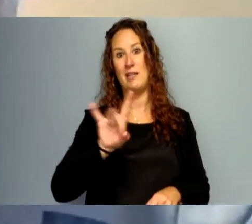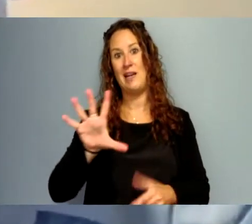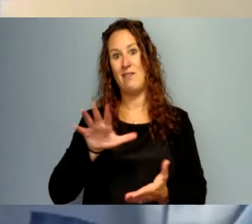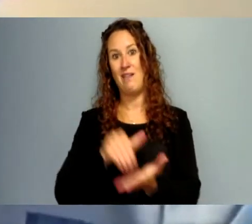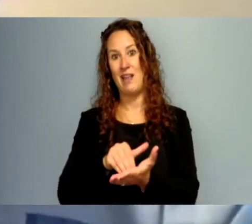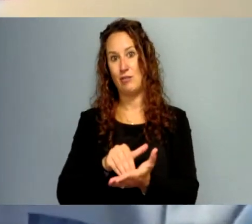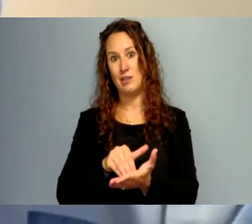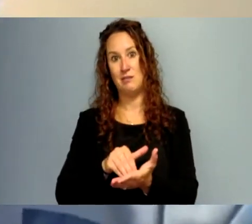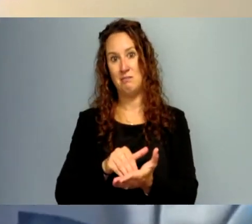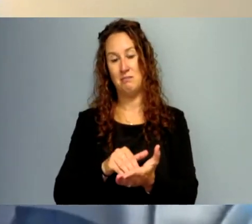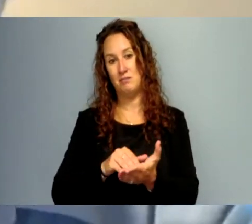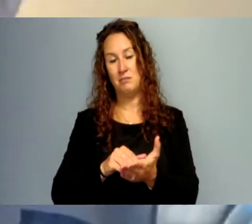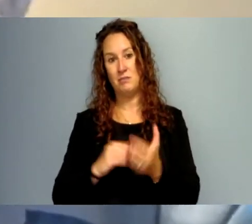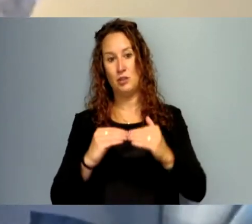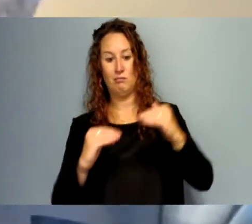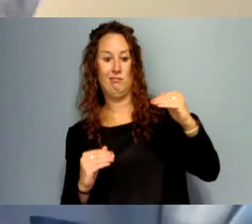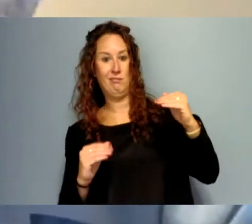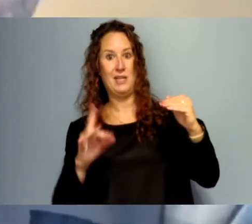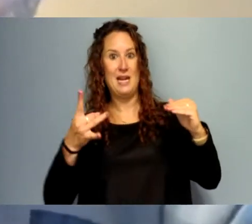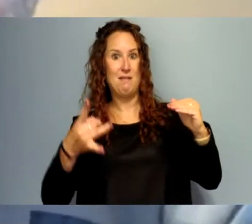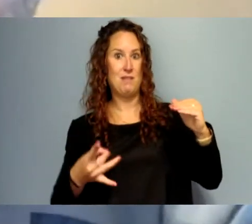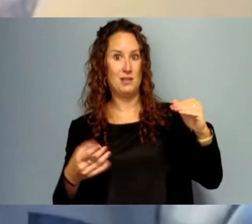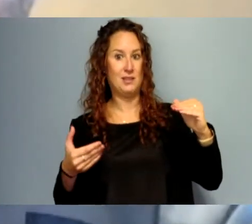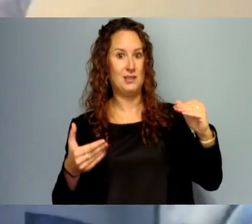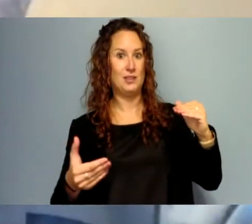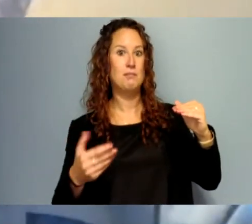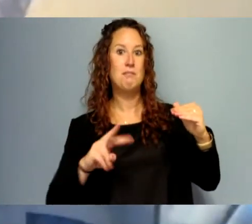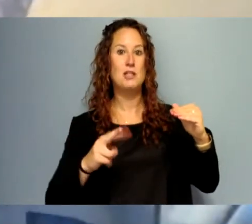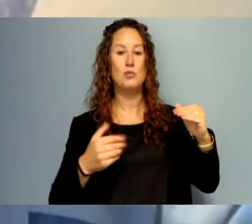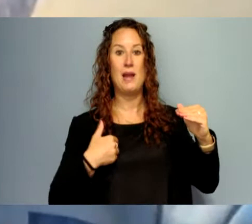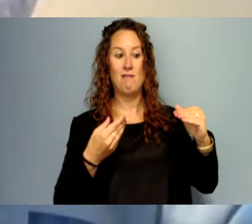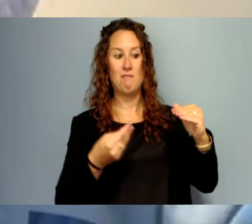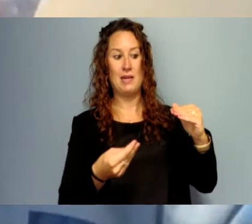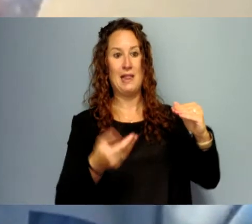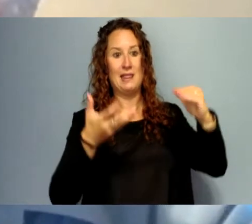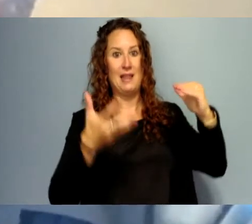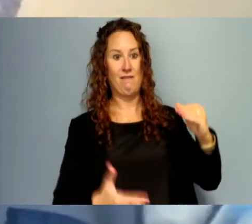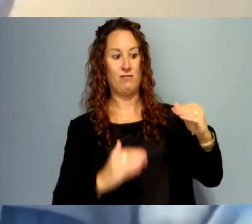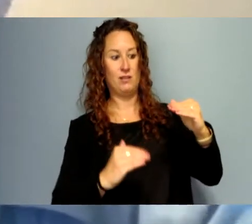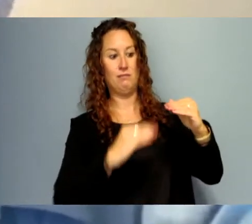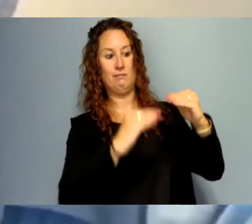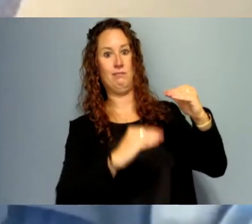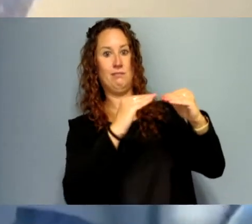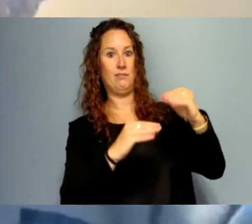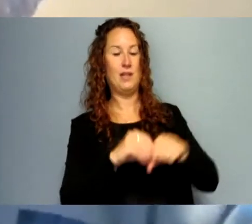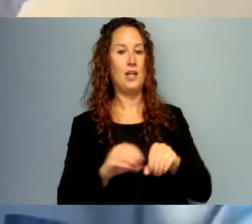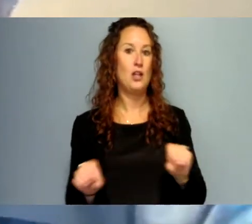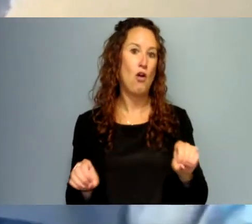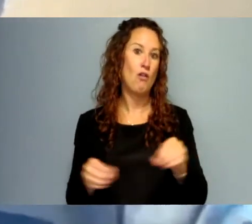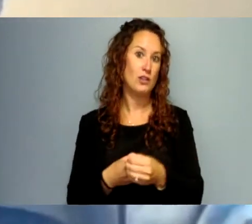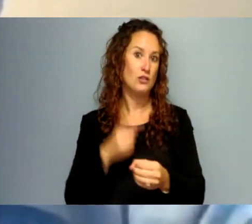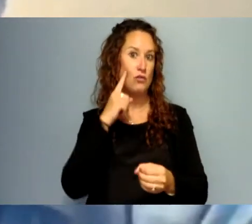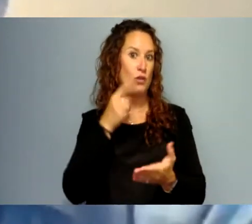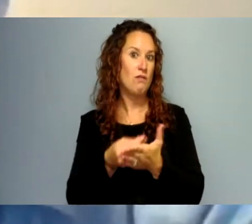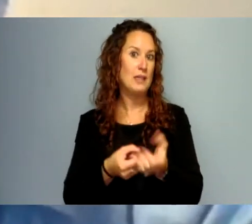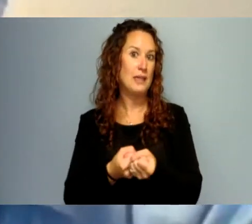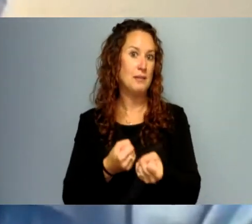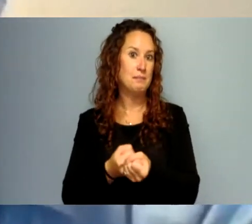So we're 8 months into the year. So we do have money available in the office for funding.